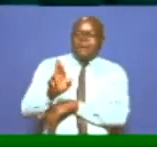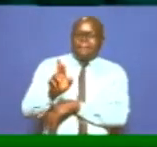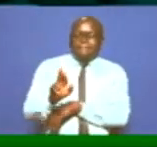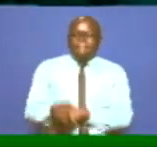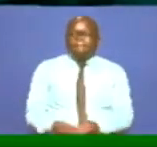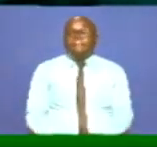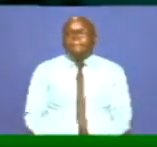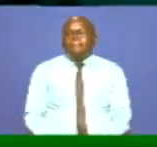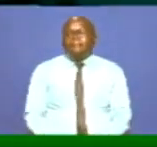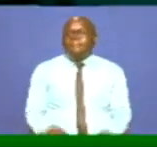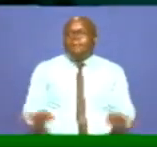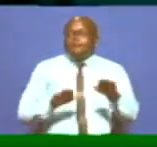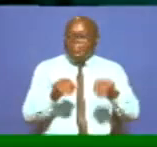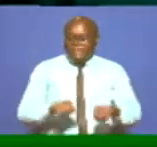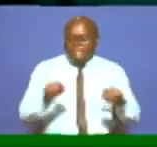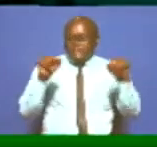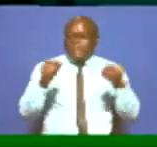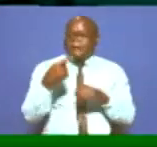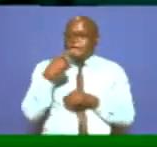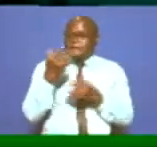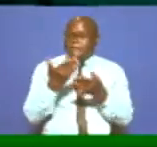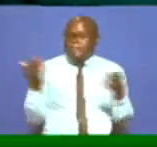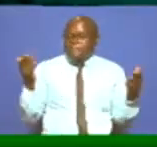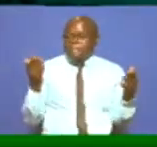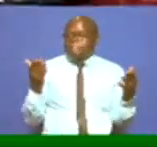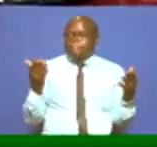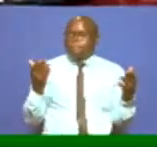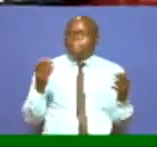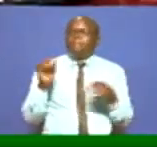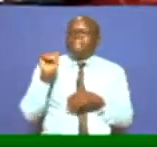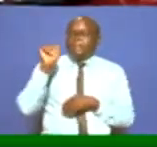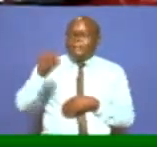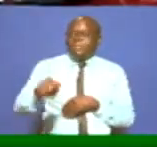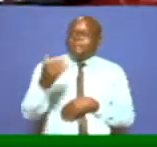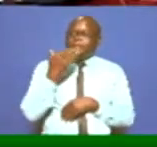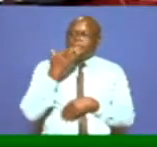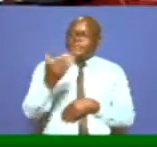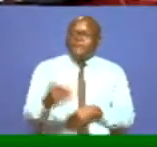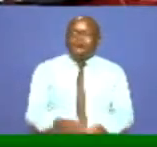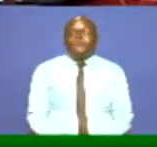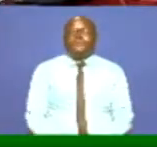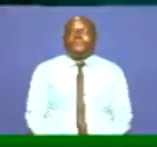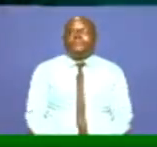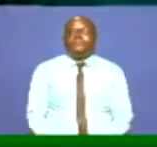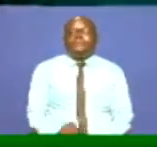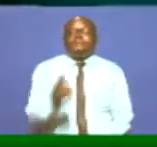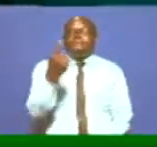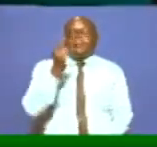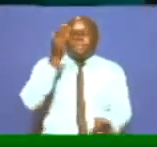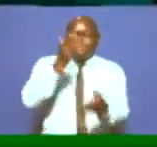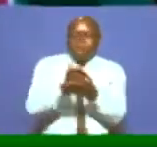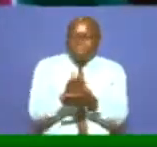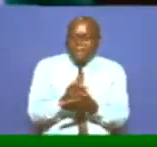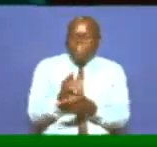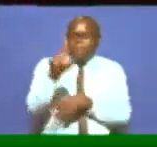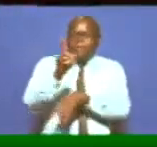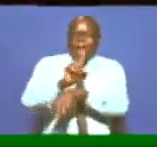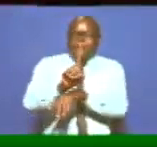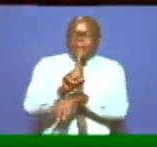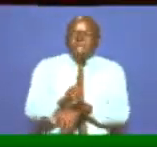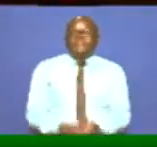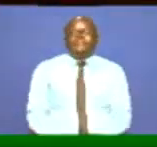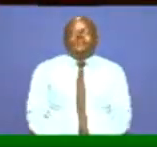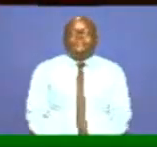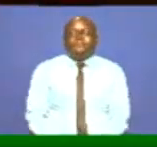Oh, the Vice Chair, you wanted to say something on it? Thank you. But sorry, let's confirm first, just a minute.